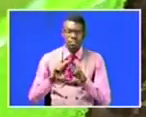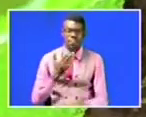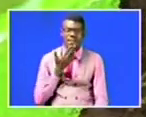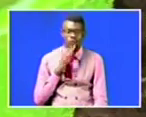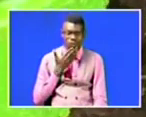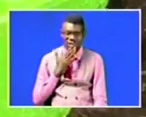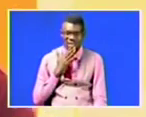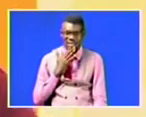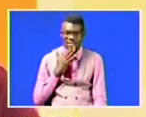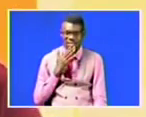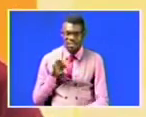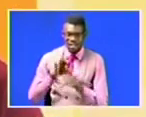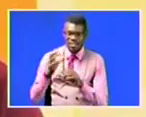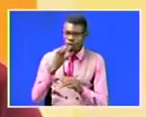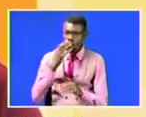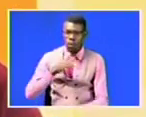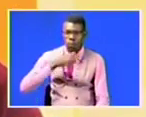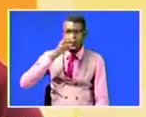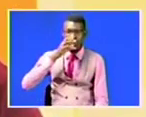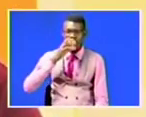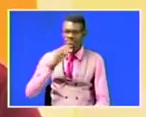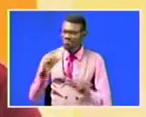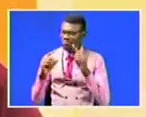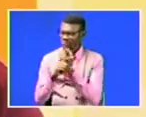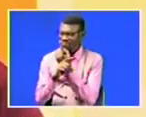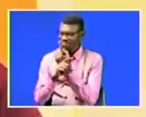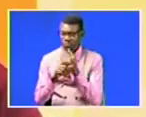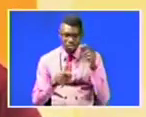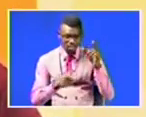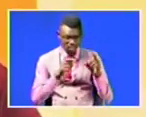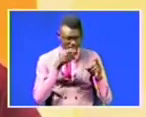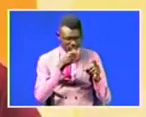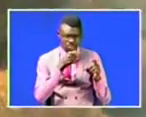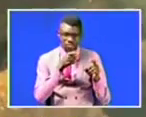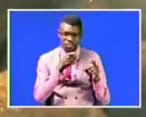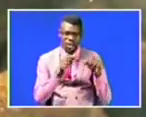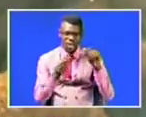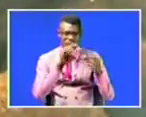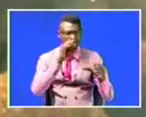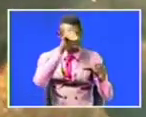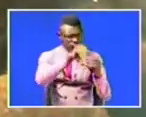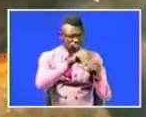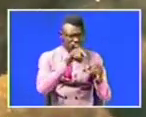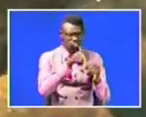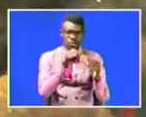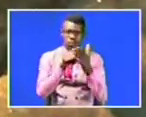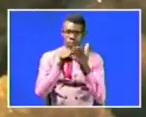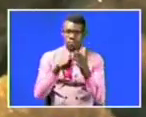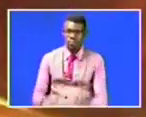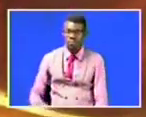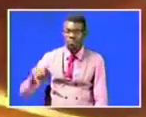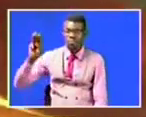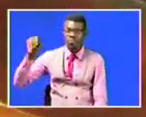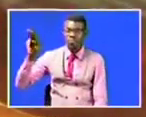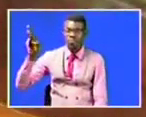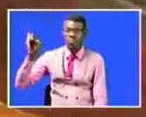taking hot tea. It is the milk and what is put in that milk. Mursik, a traditional fermented milk, is